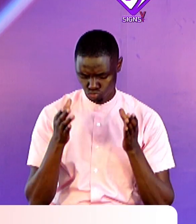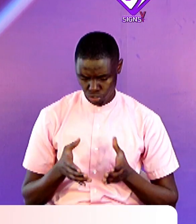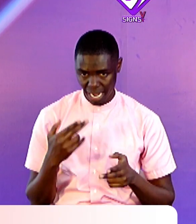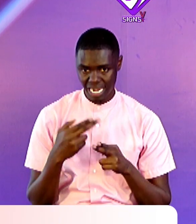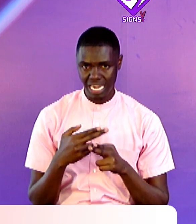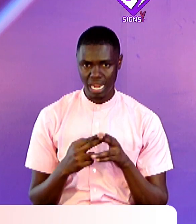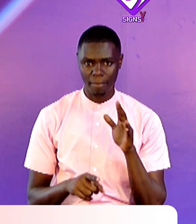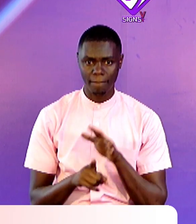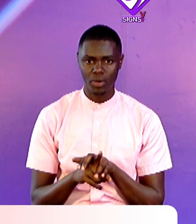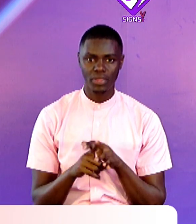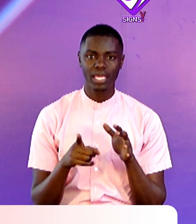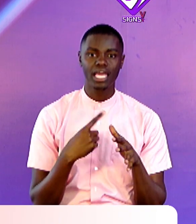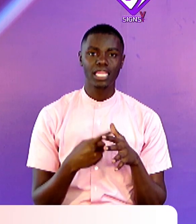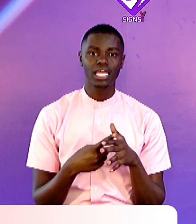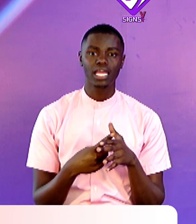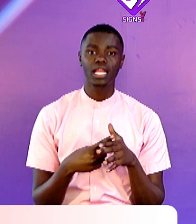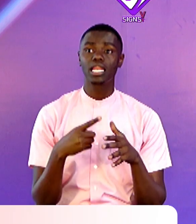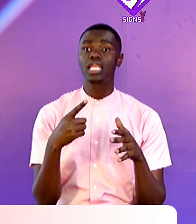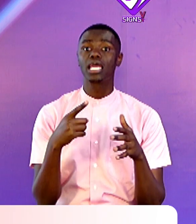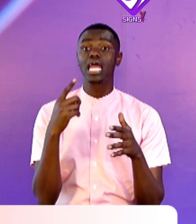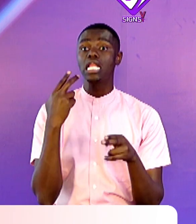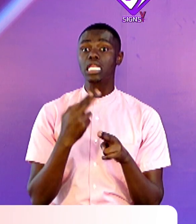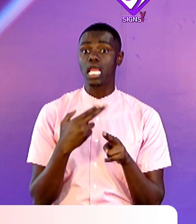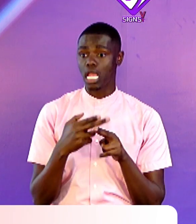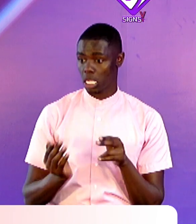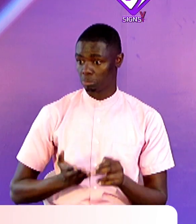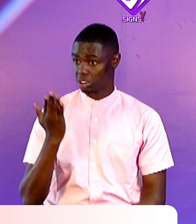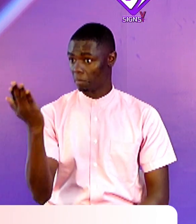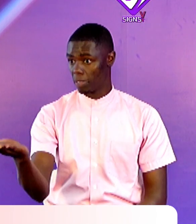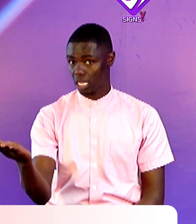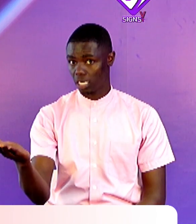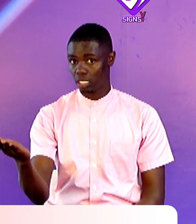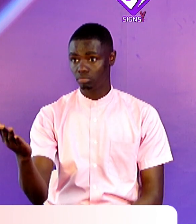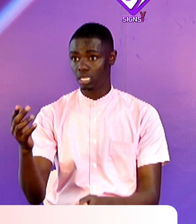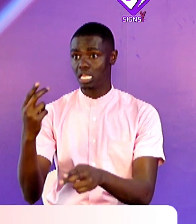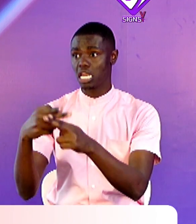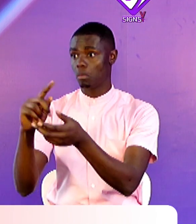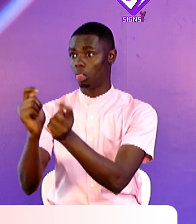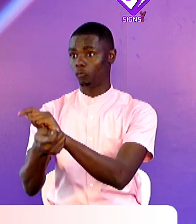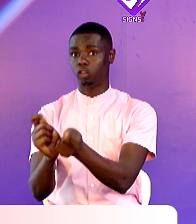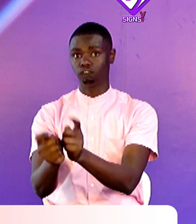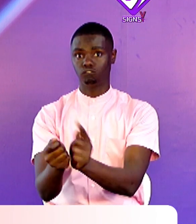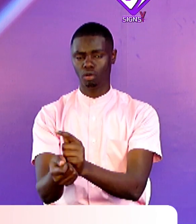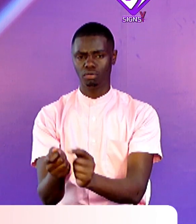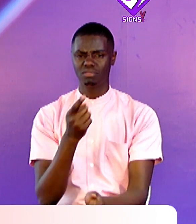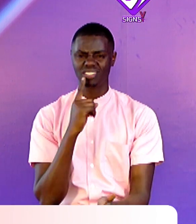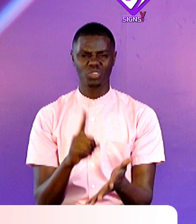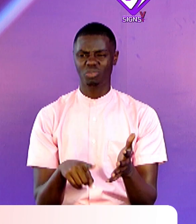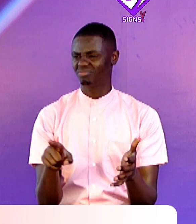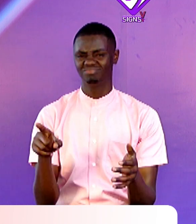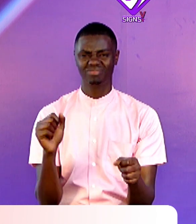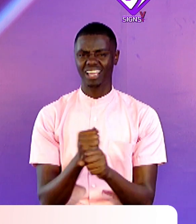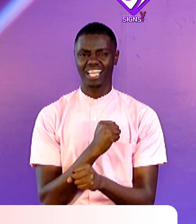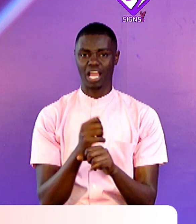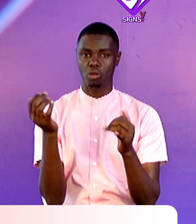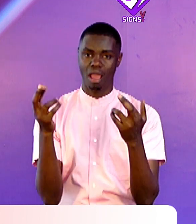Then he goes there and he finds that the names that he submitted are not the names that have been put to play. And he said that that cannot happen. If